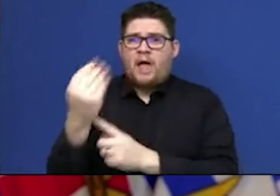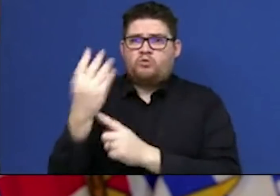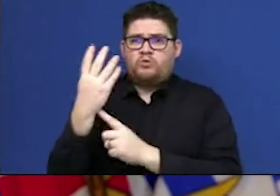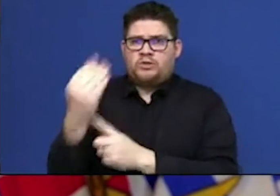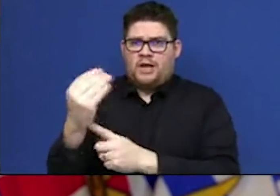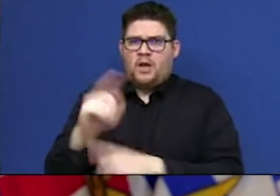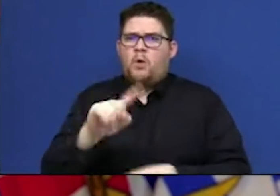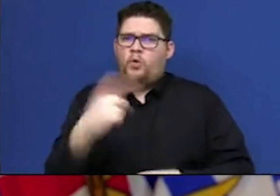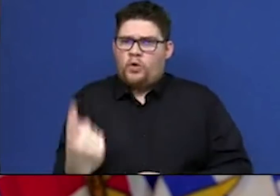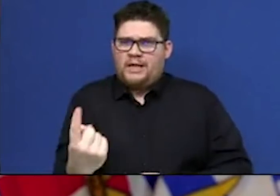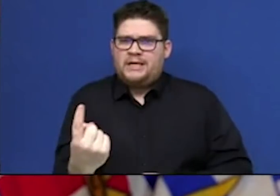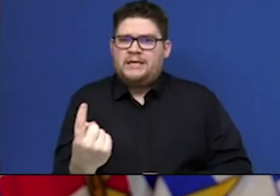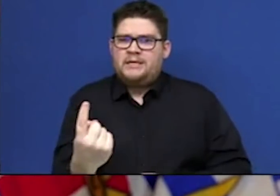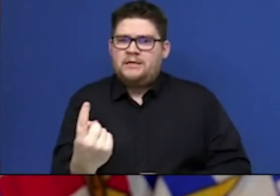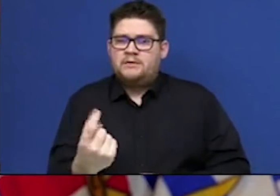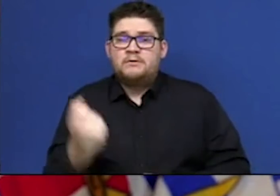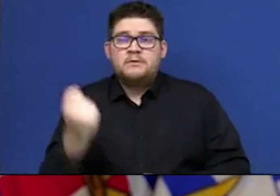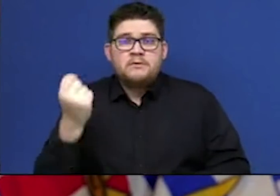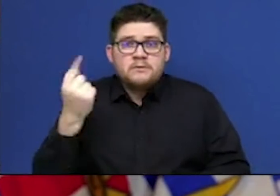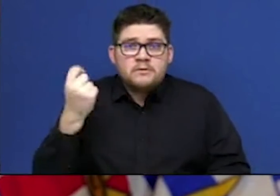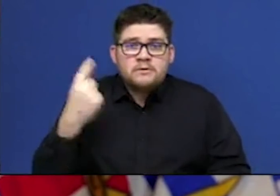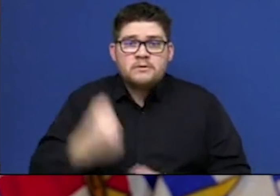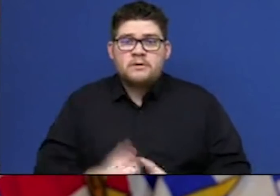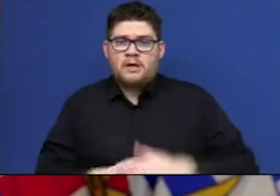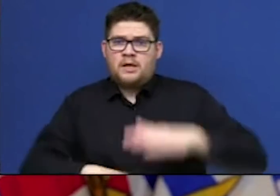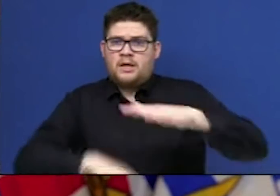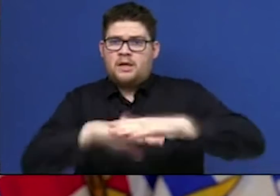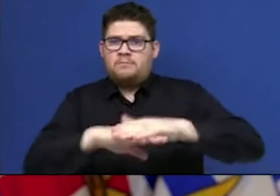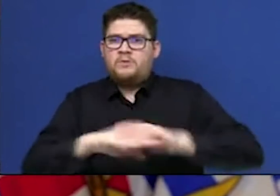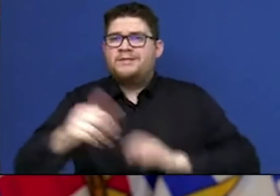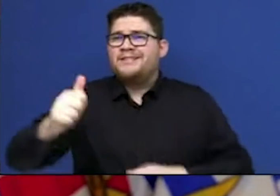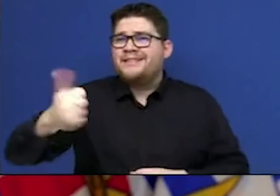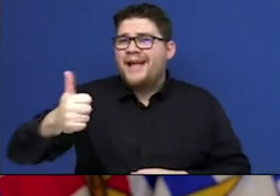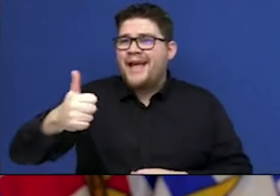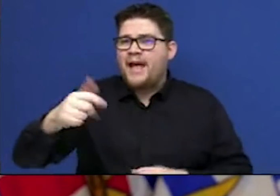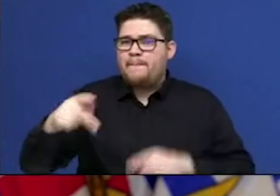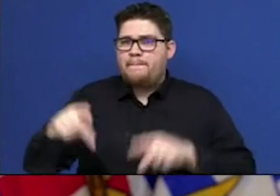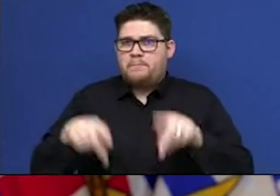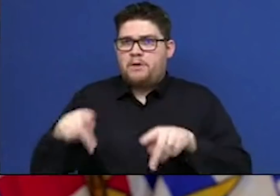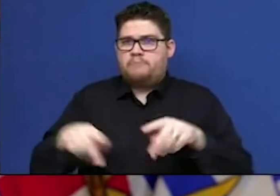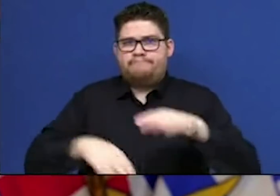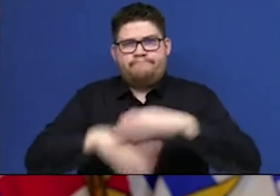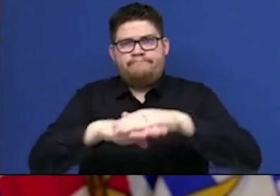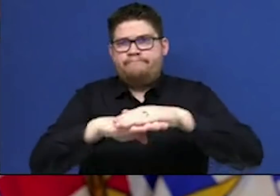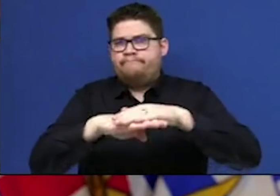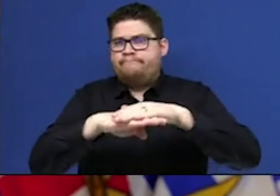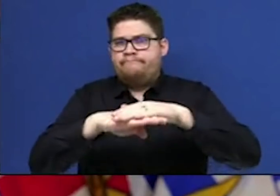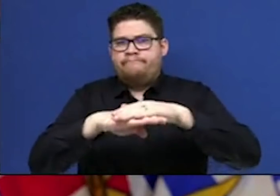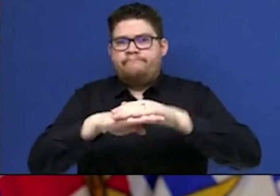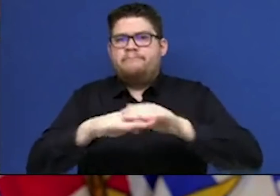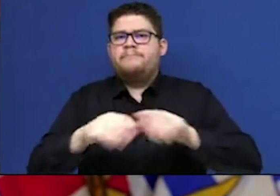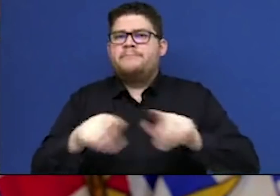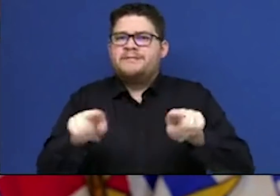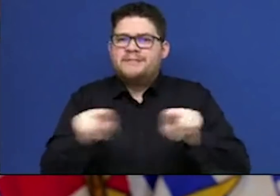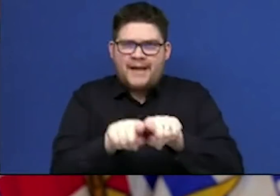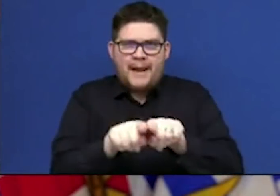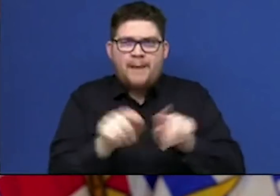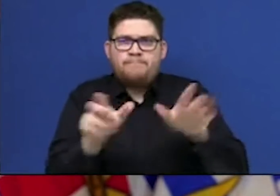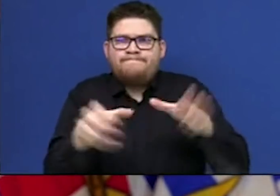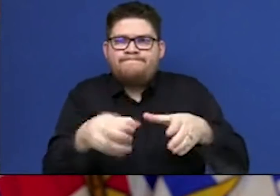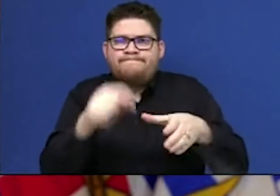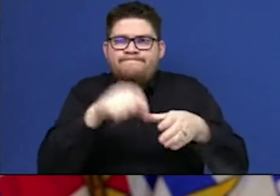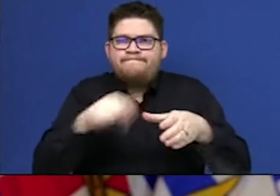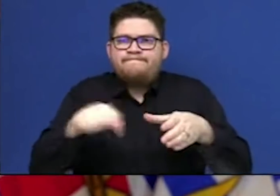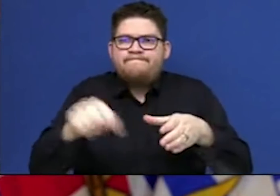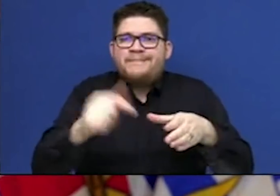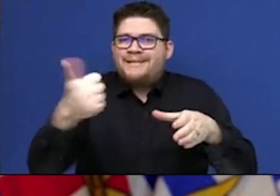with their school being remote, with not having those important connections and celebrations of transitions that we want